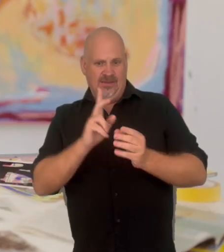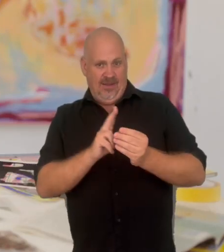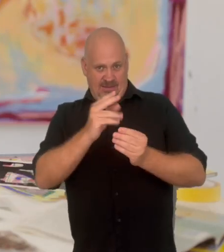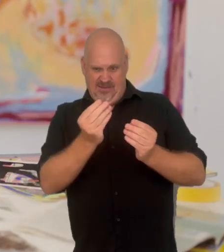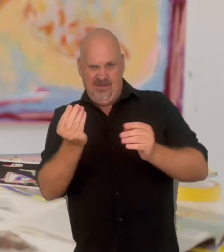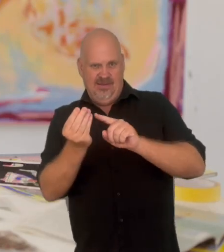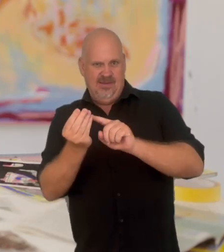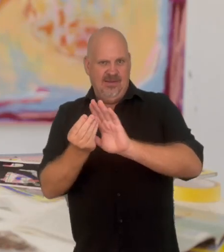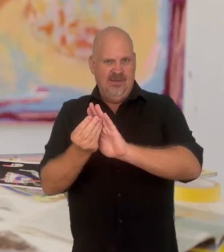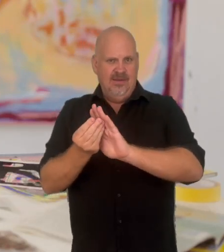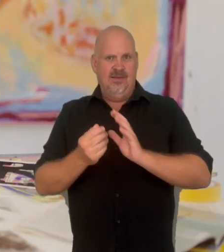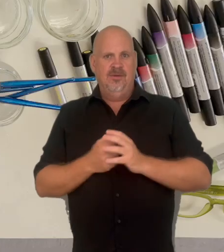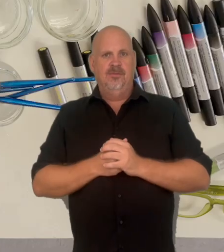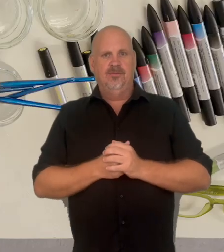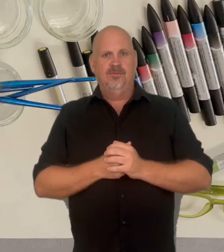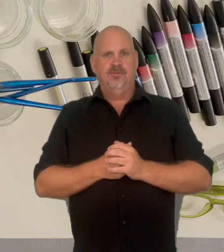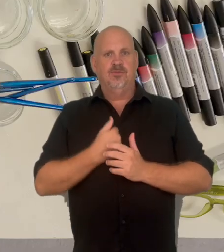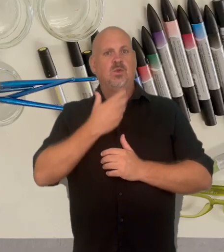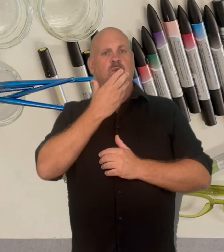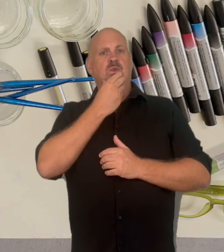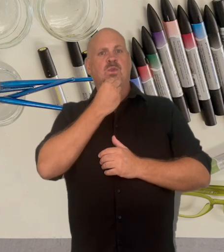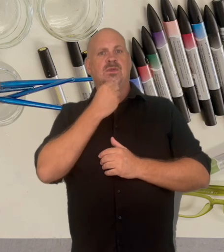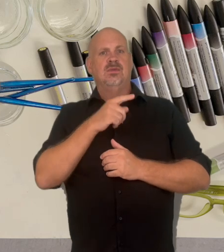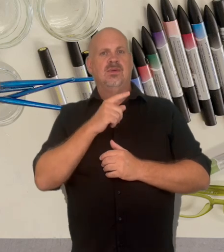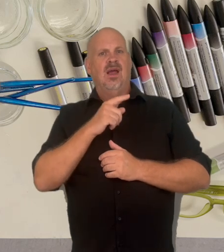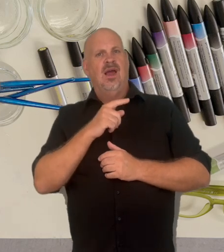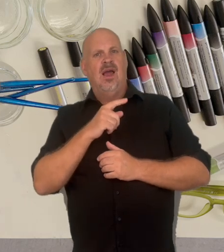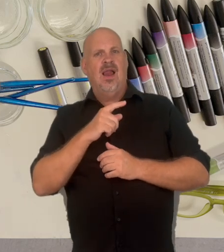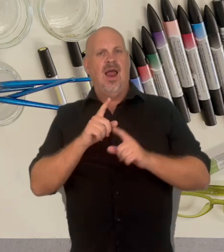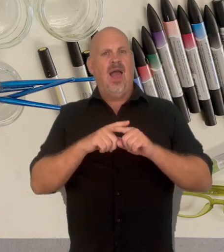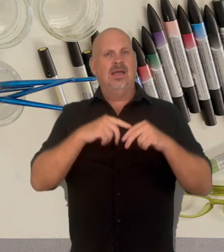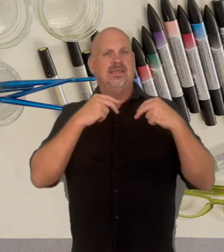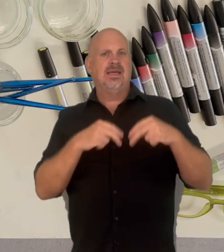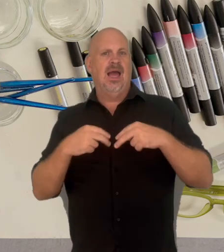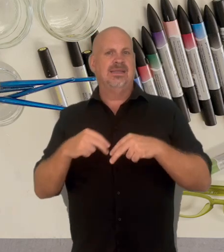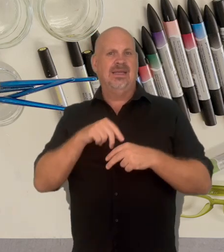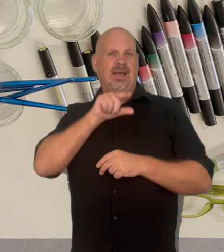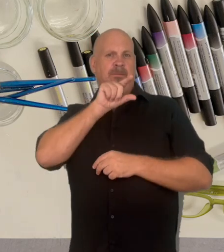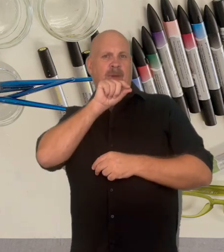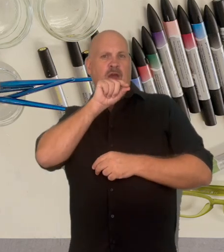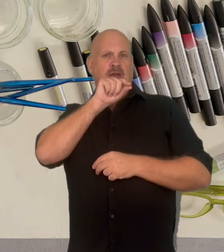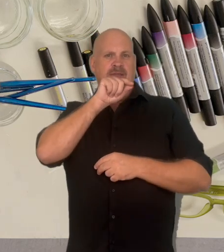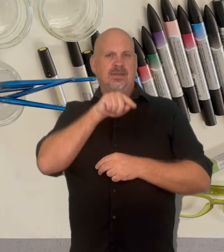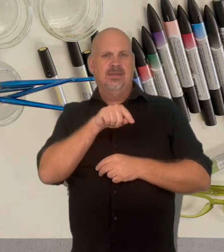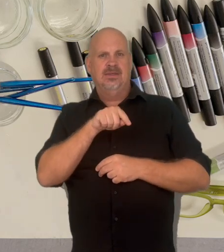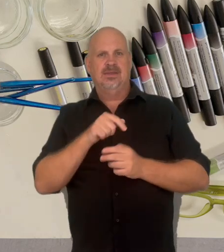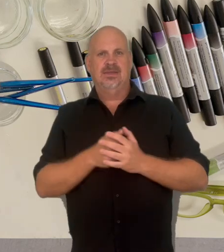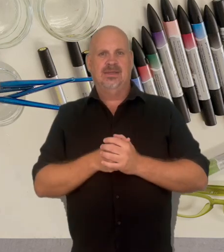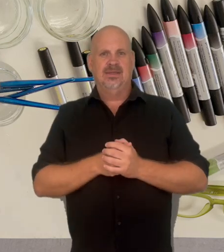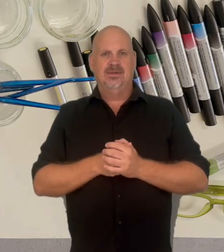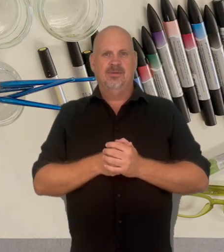going to use this dancing, it looks like a dancing hummingbird. Actually, it's easy. It's going to be easier just to rip